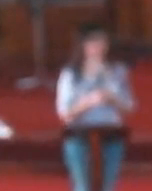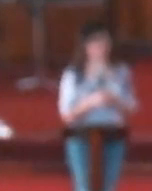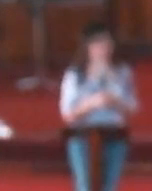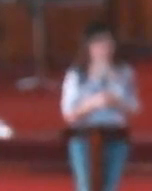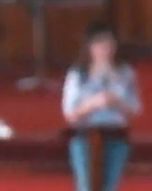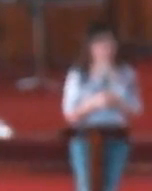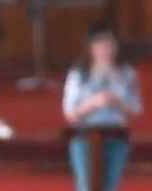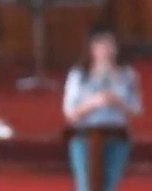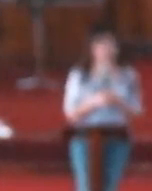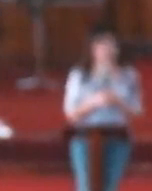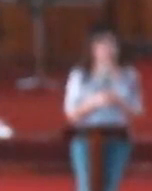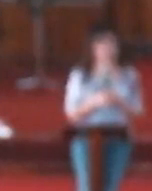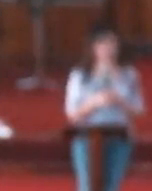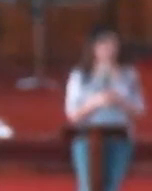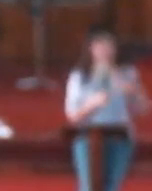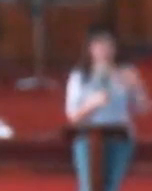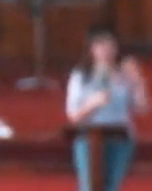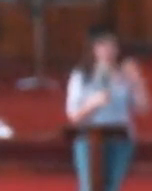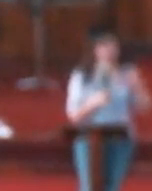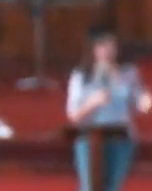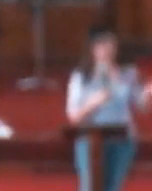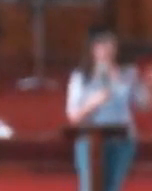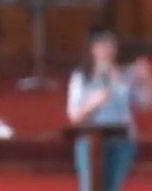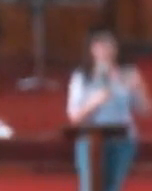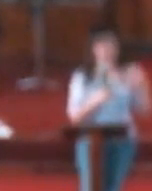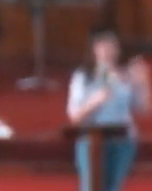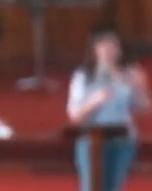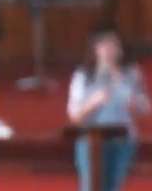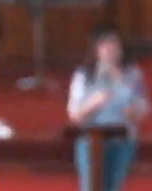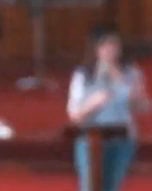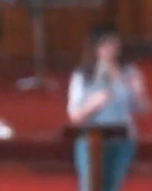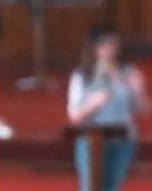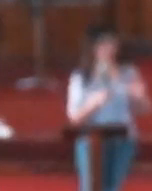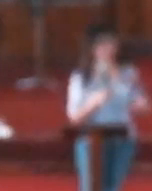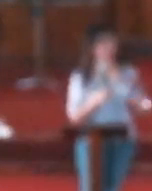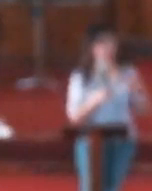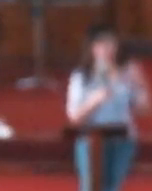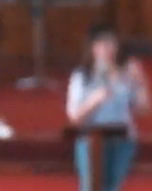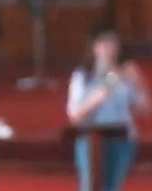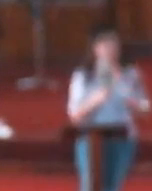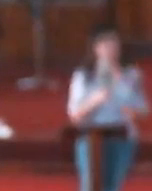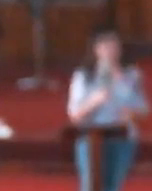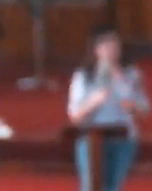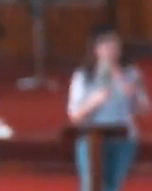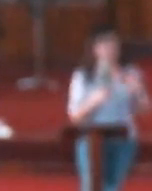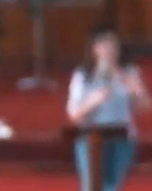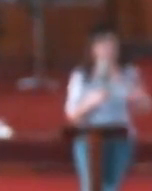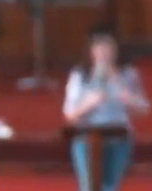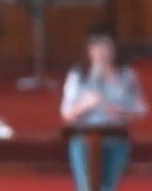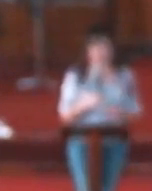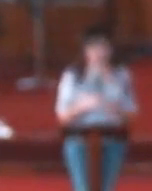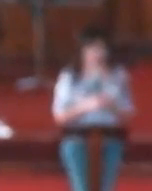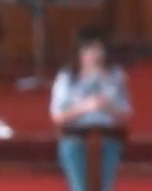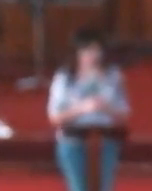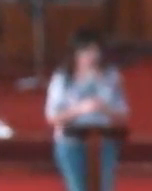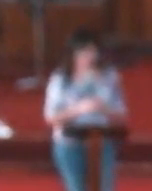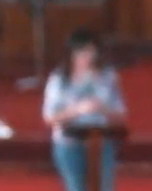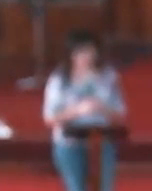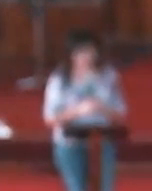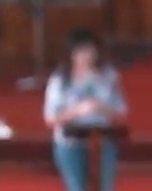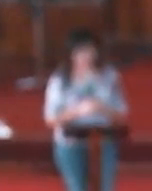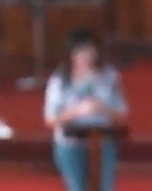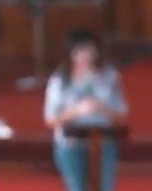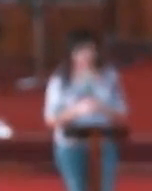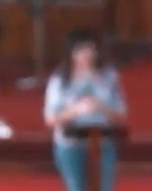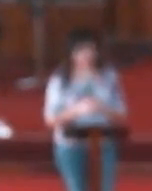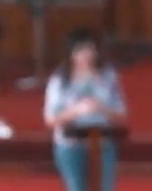ayudes a este hijo, a este matrimonio. And if not, just pray normal, just out of your heart, Lord, heal this marriage, heal this knee, heal this family.